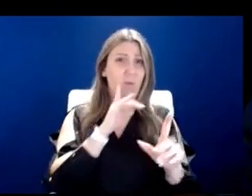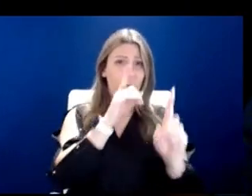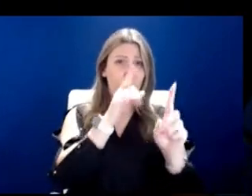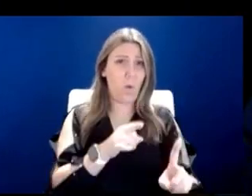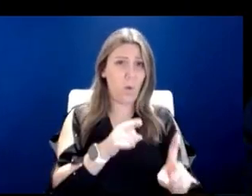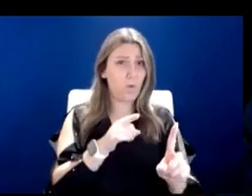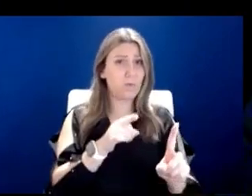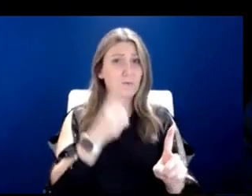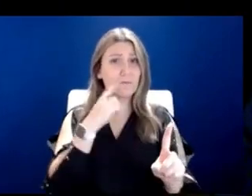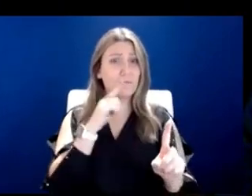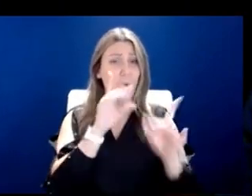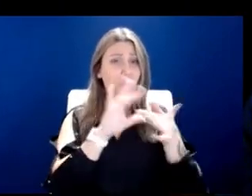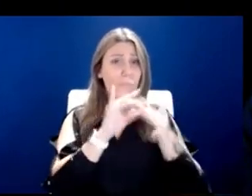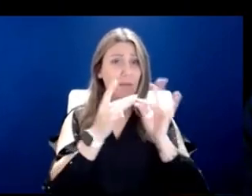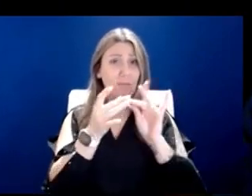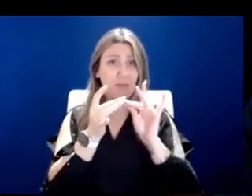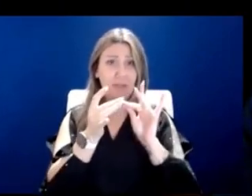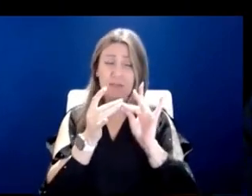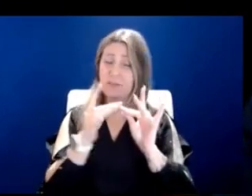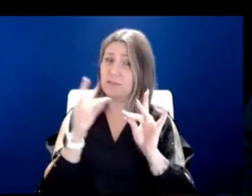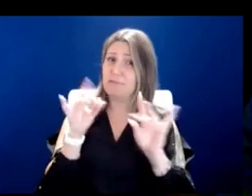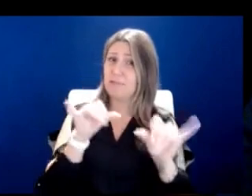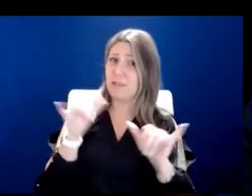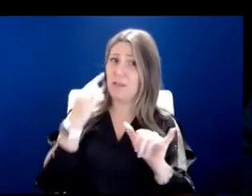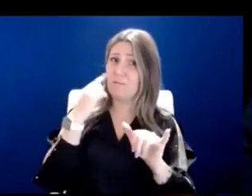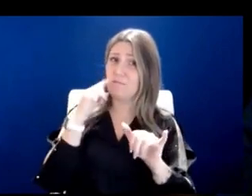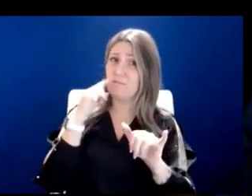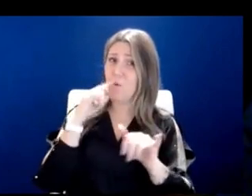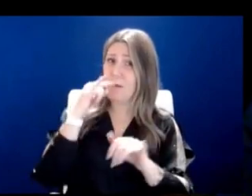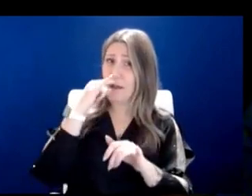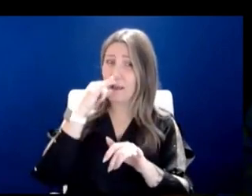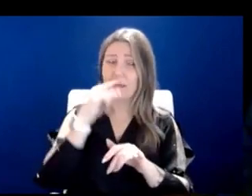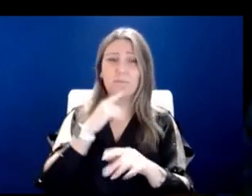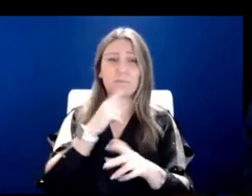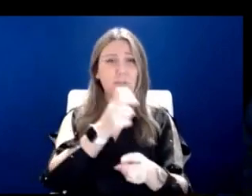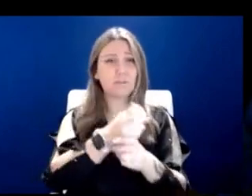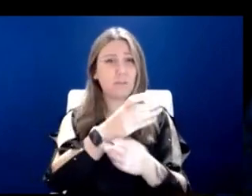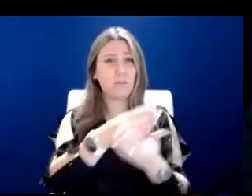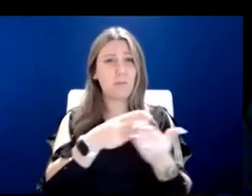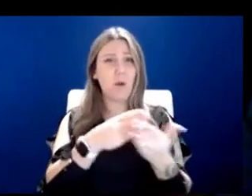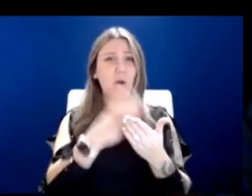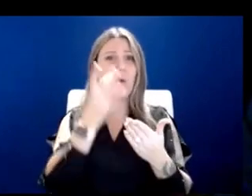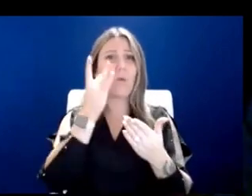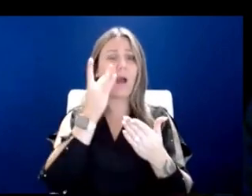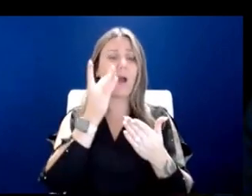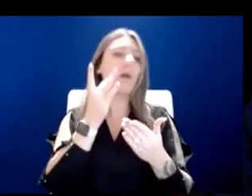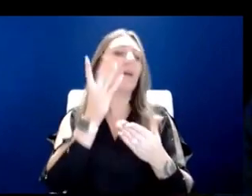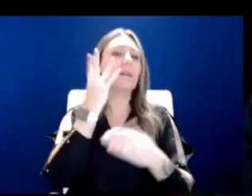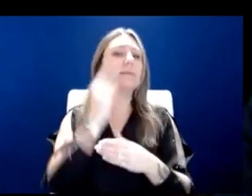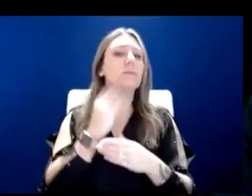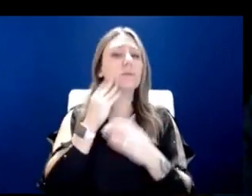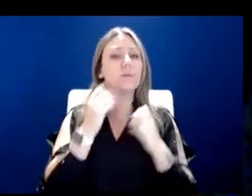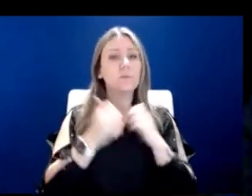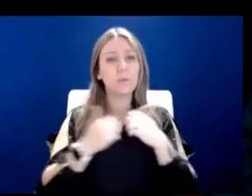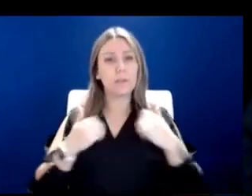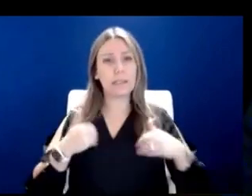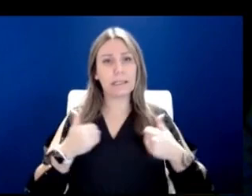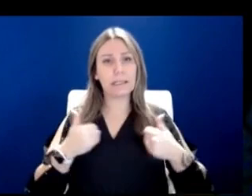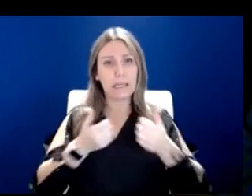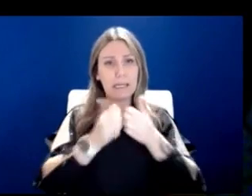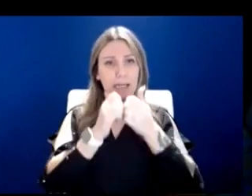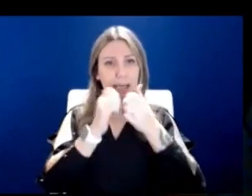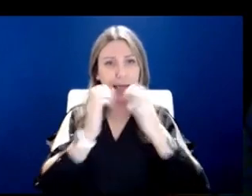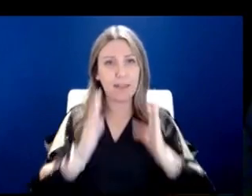any level. And sometimes that's a hard part too, is because you don't have experience, with a young athlete. They could be grade school to